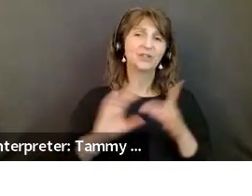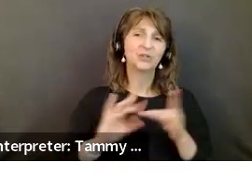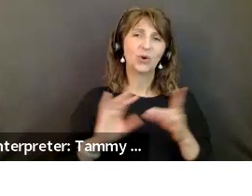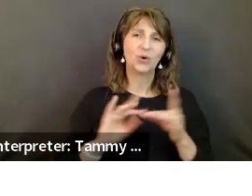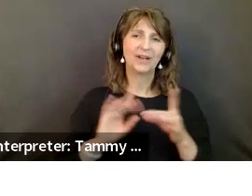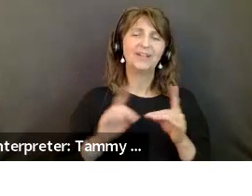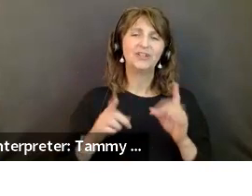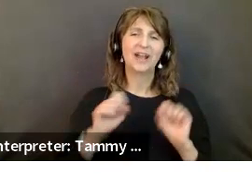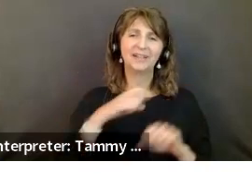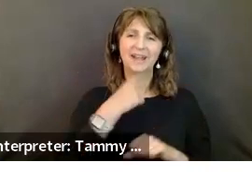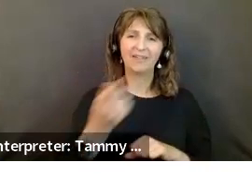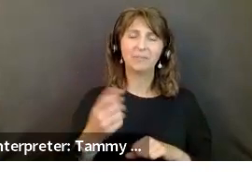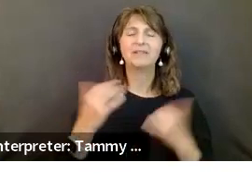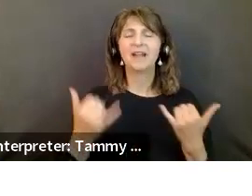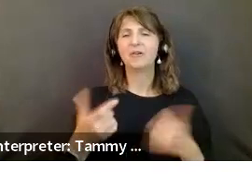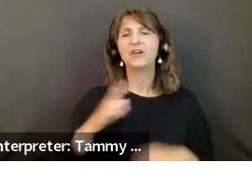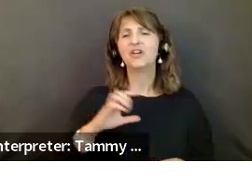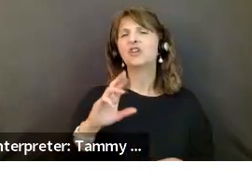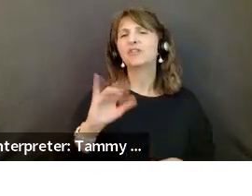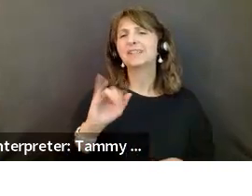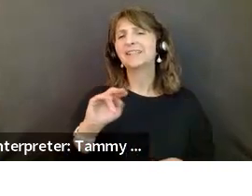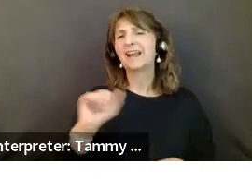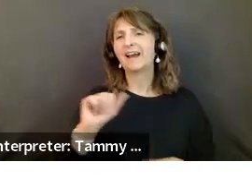about. Yeah. So